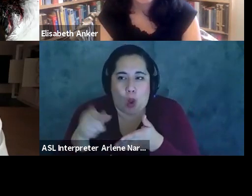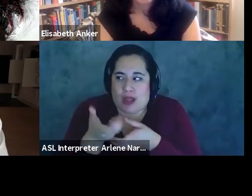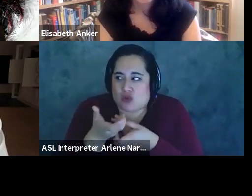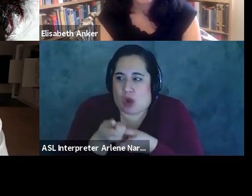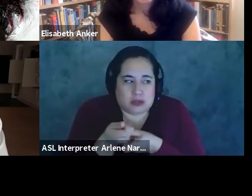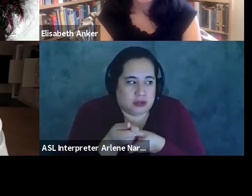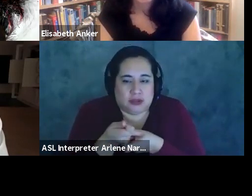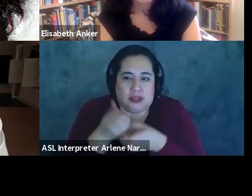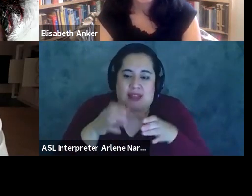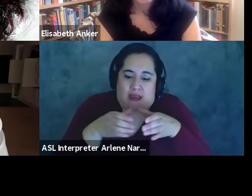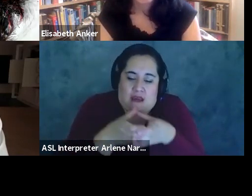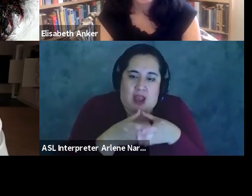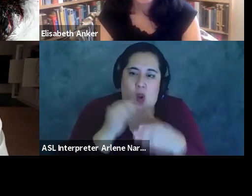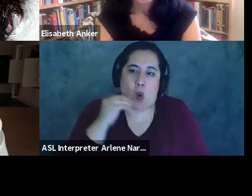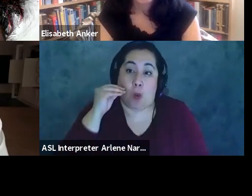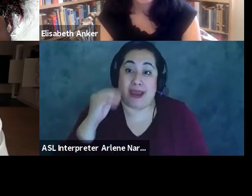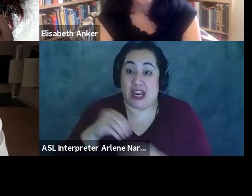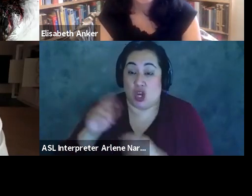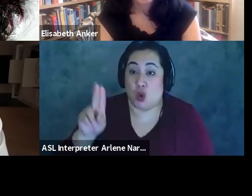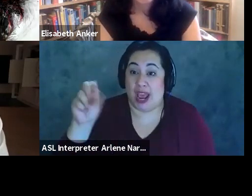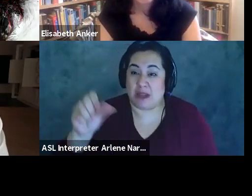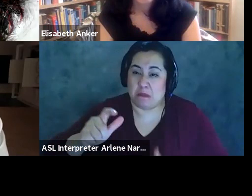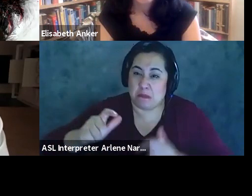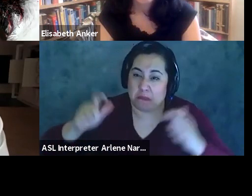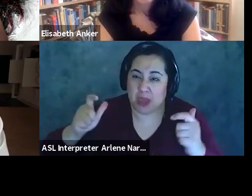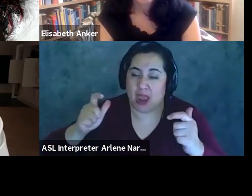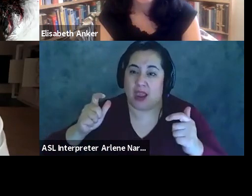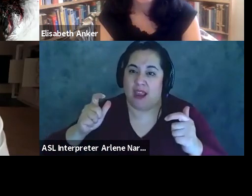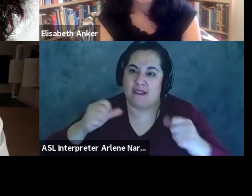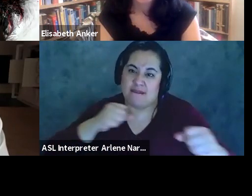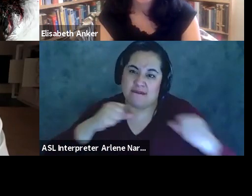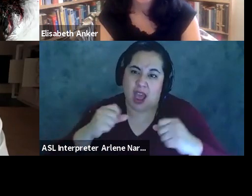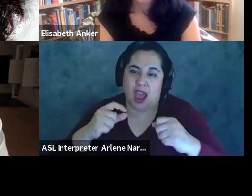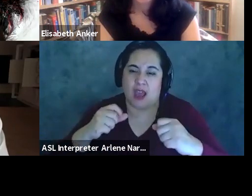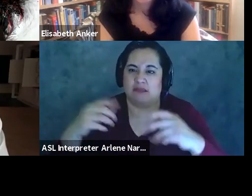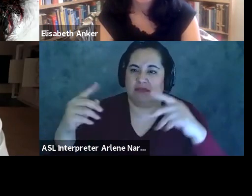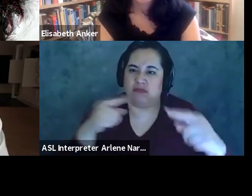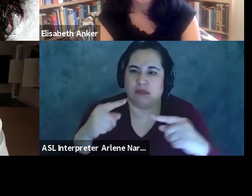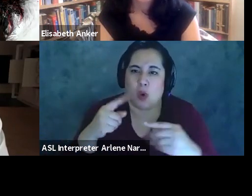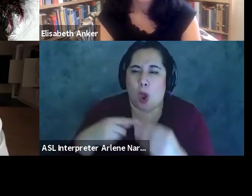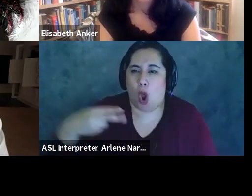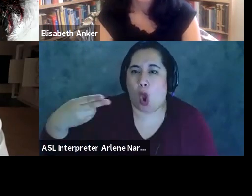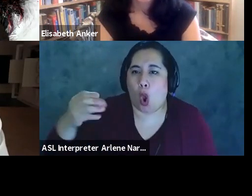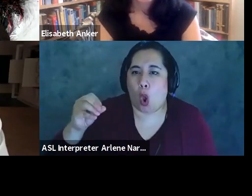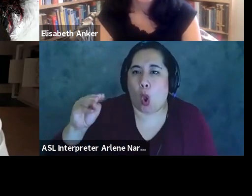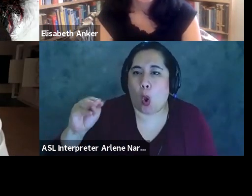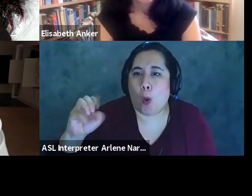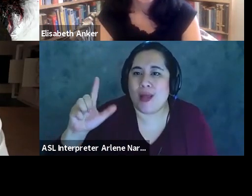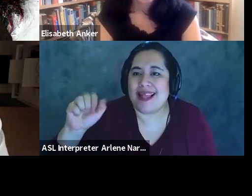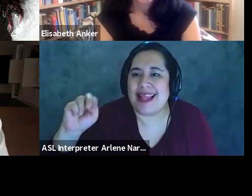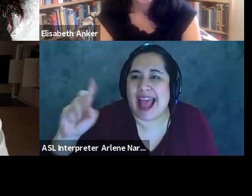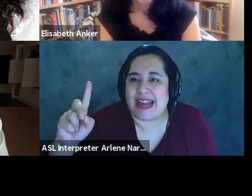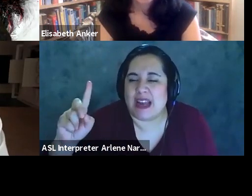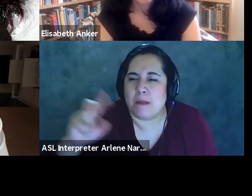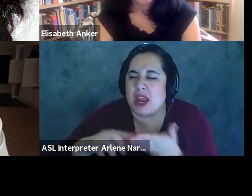the atomization of the home. In the United States, the big fight over the homeland. What does the homeland really mean? To expel people who don't